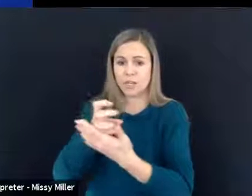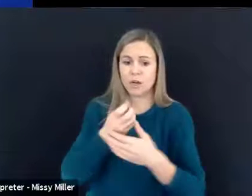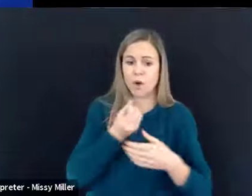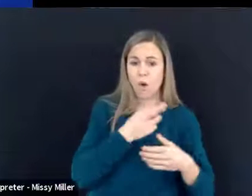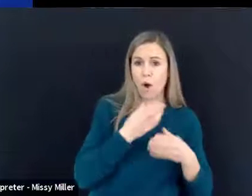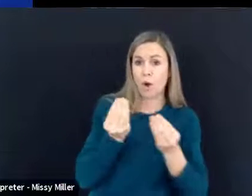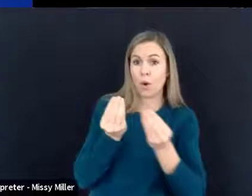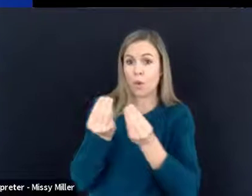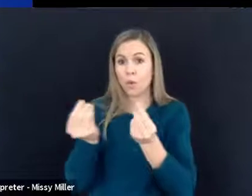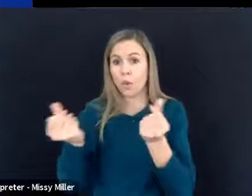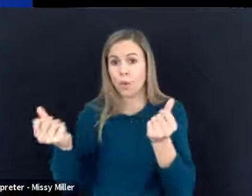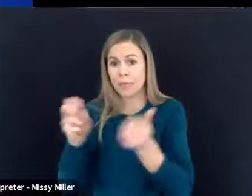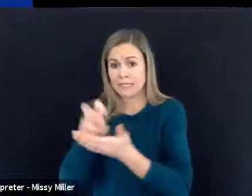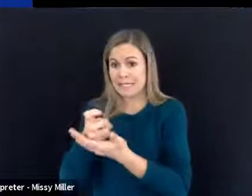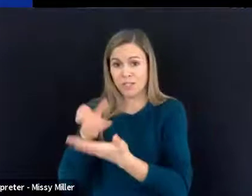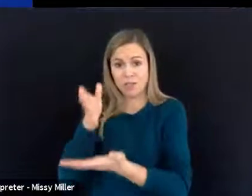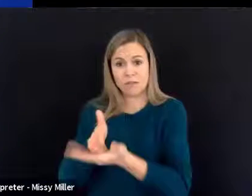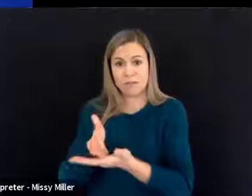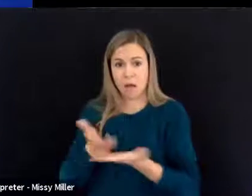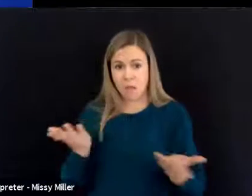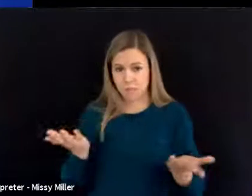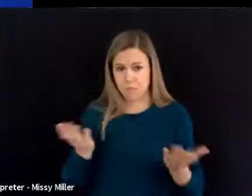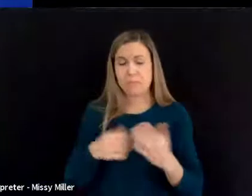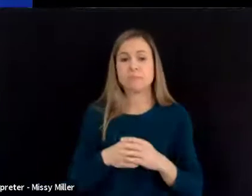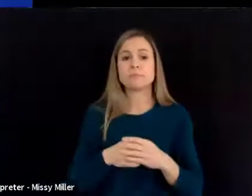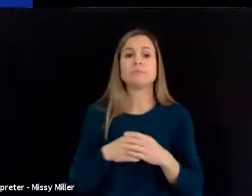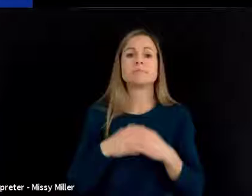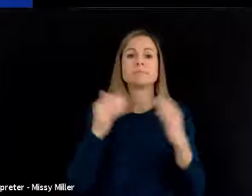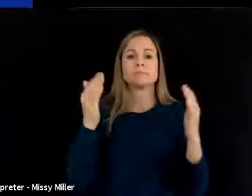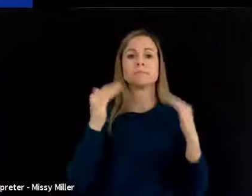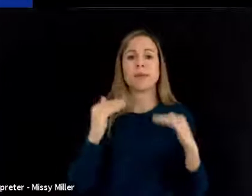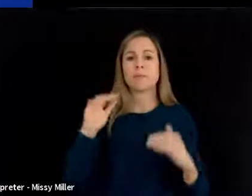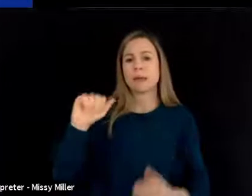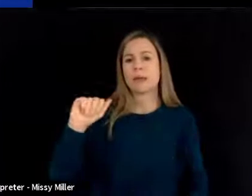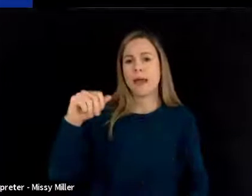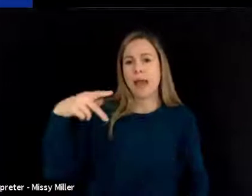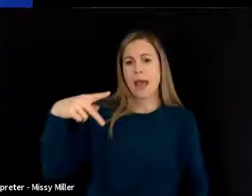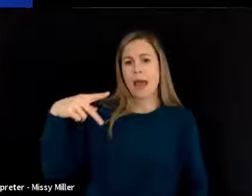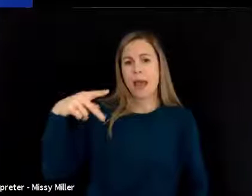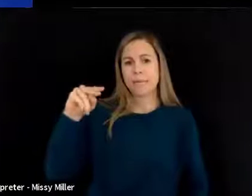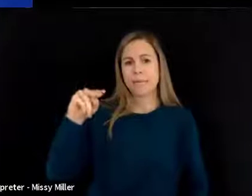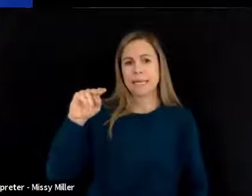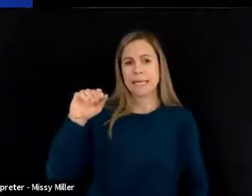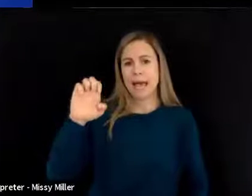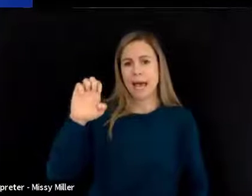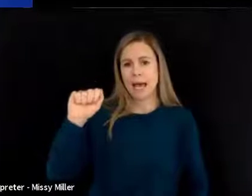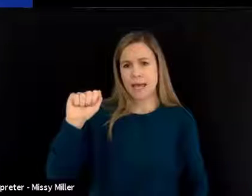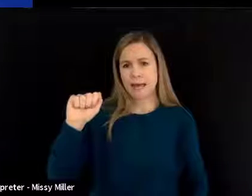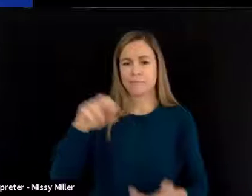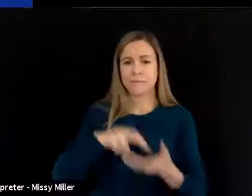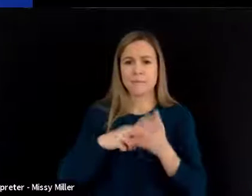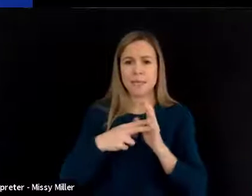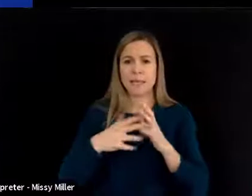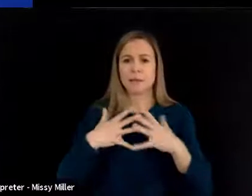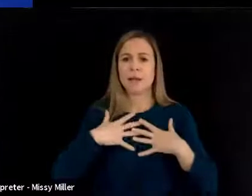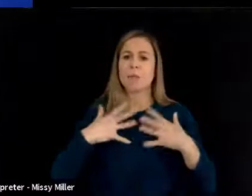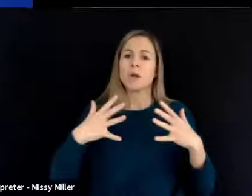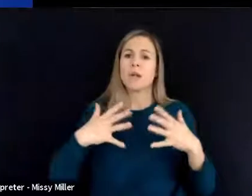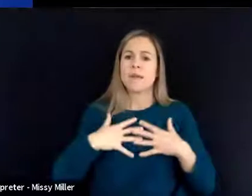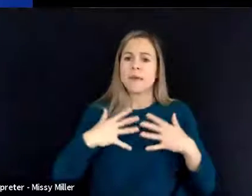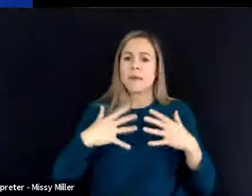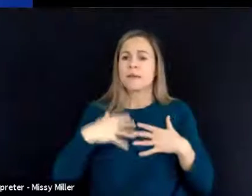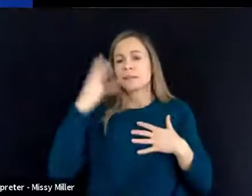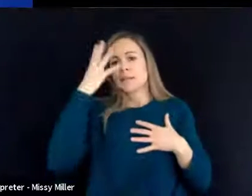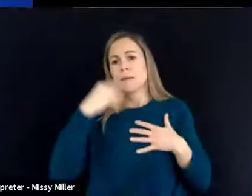There might be some kind of apnea, where kids will stop breathing momentarily particularly when they're